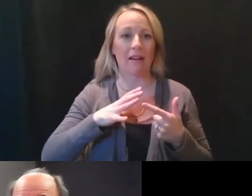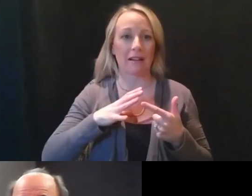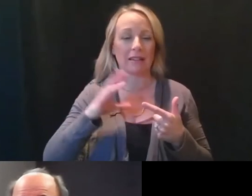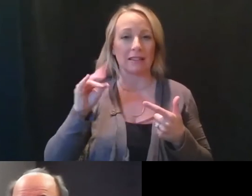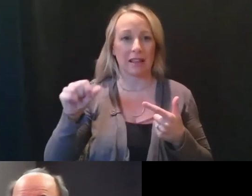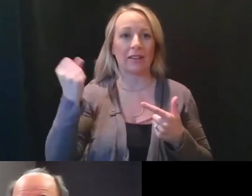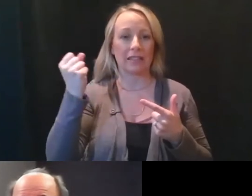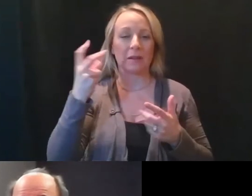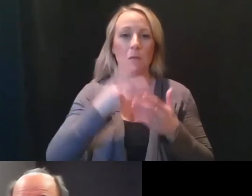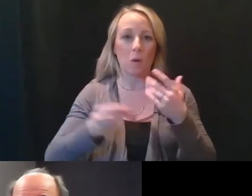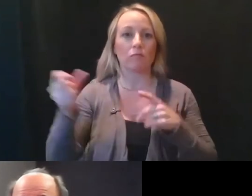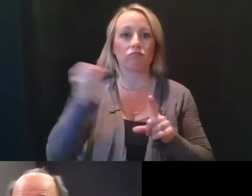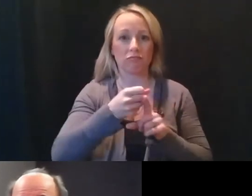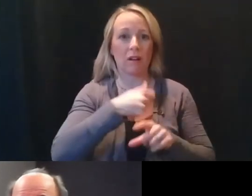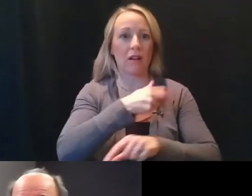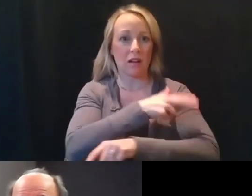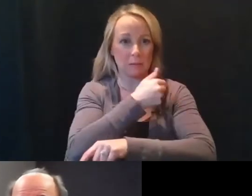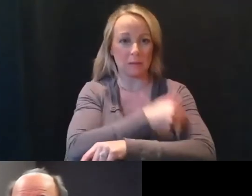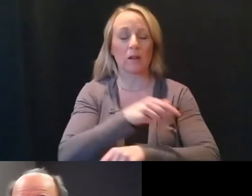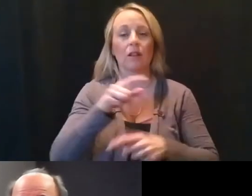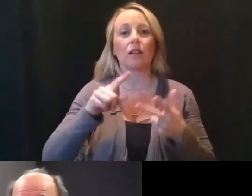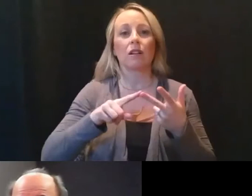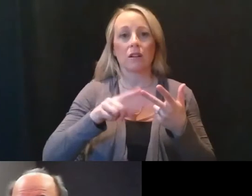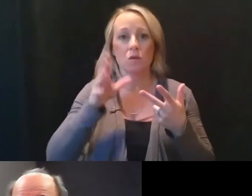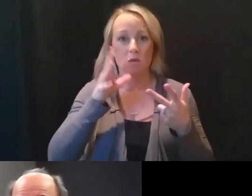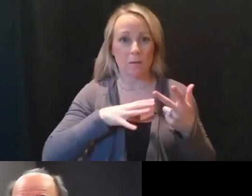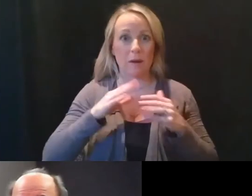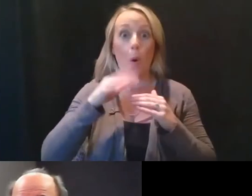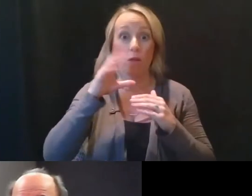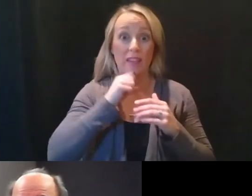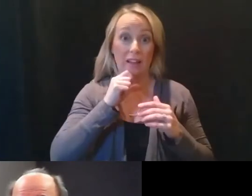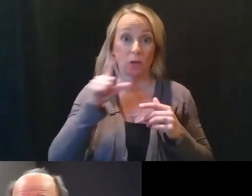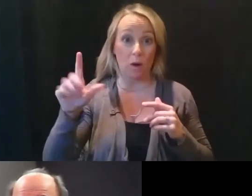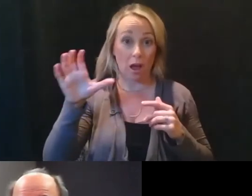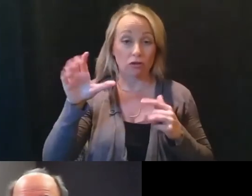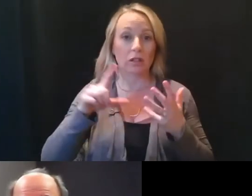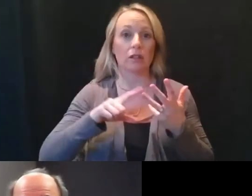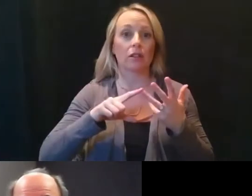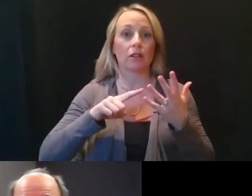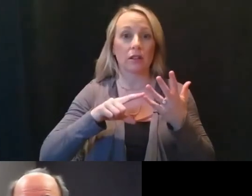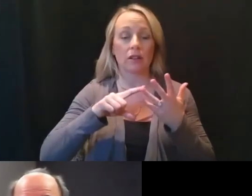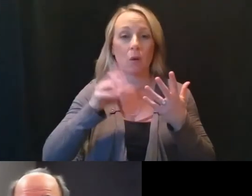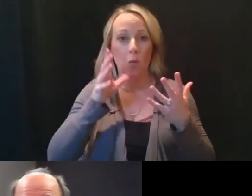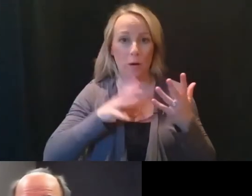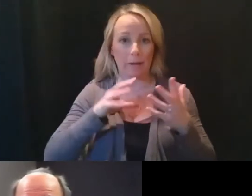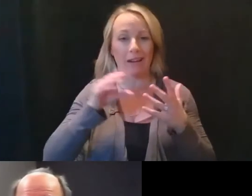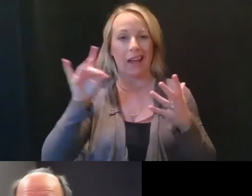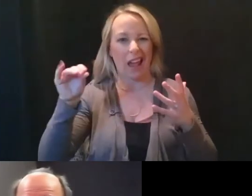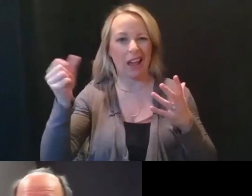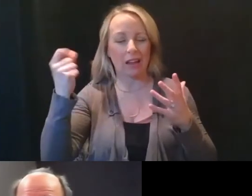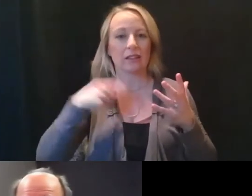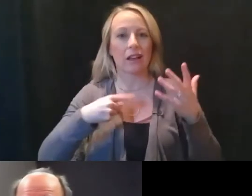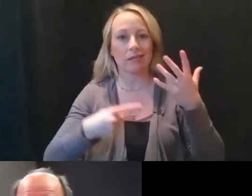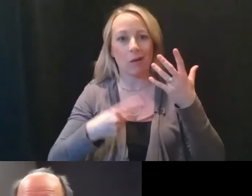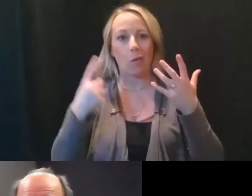been hospitalized, a woman over the age of 100, 2 women in their 80s, and a woman in her